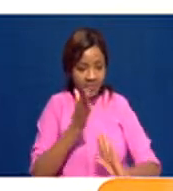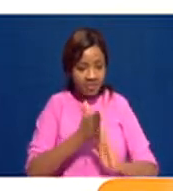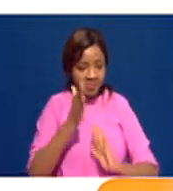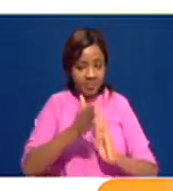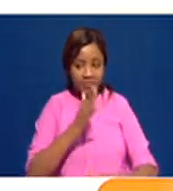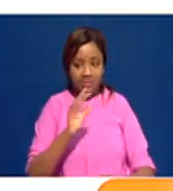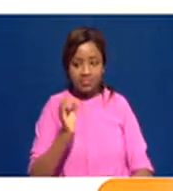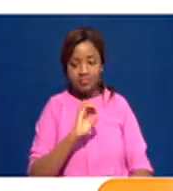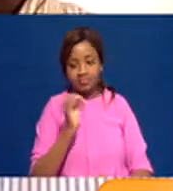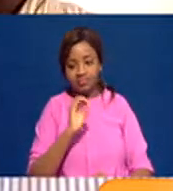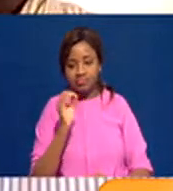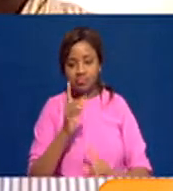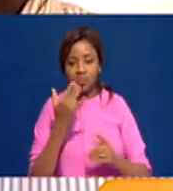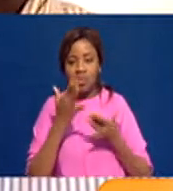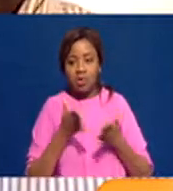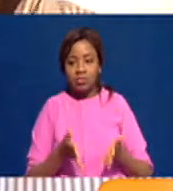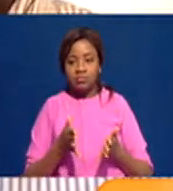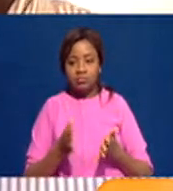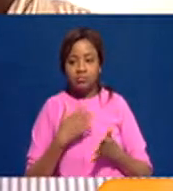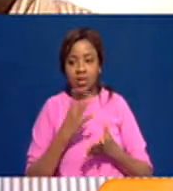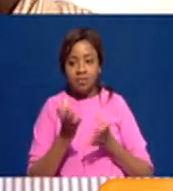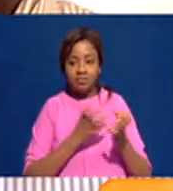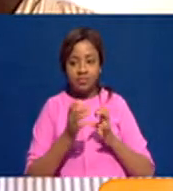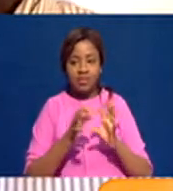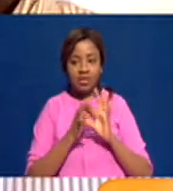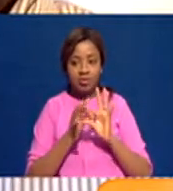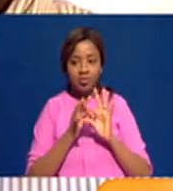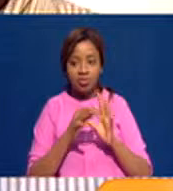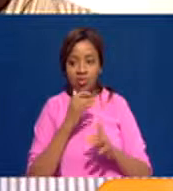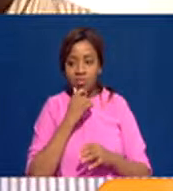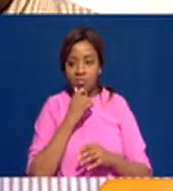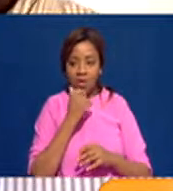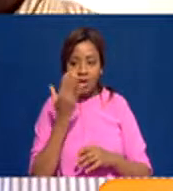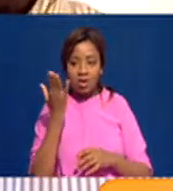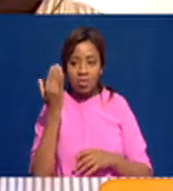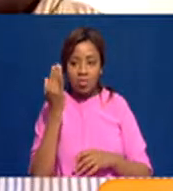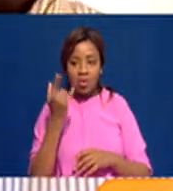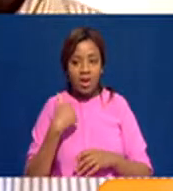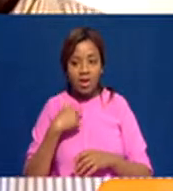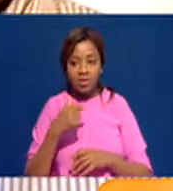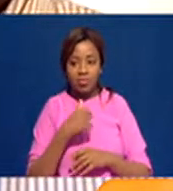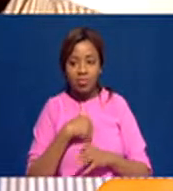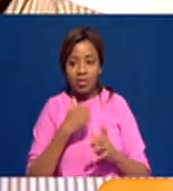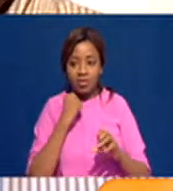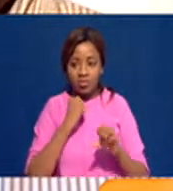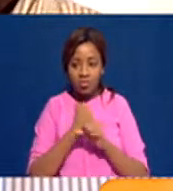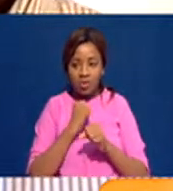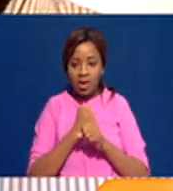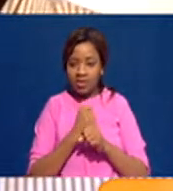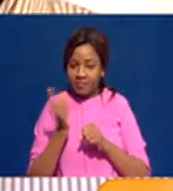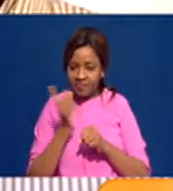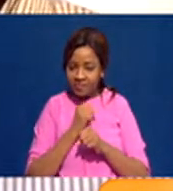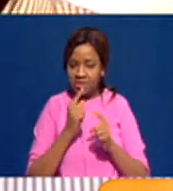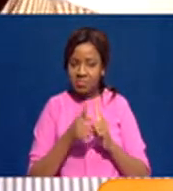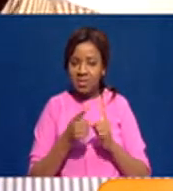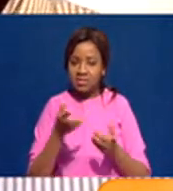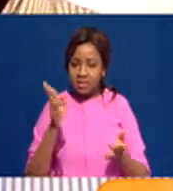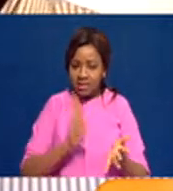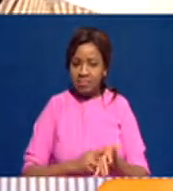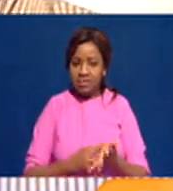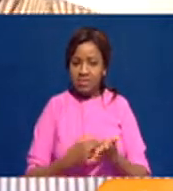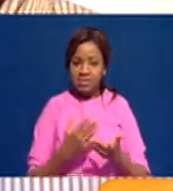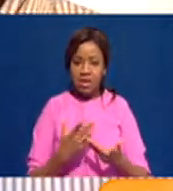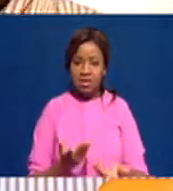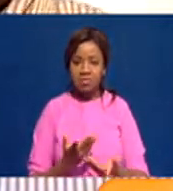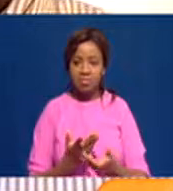current trade minister cry, why are we double doing work that has already been done at the point of